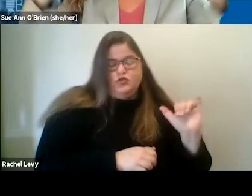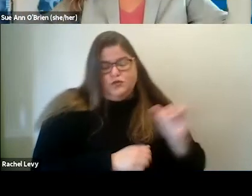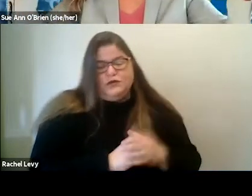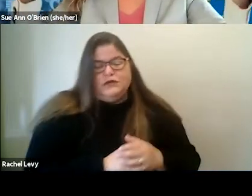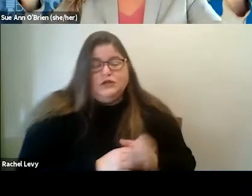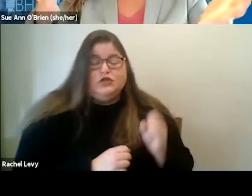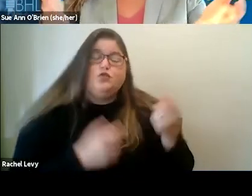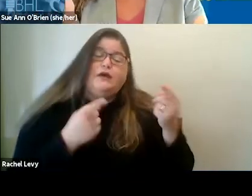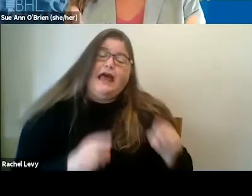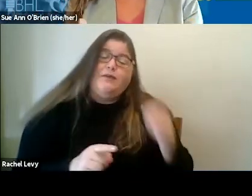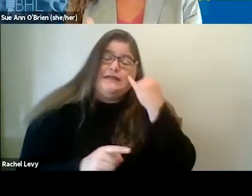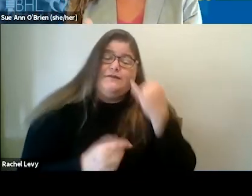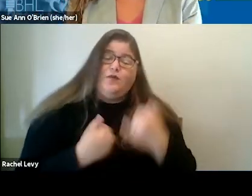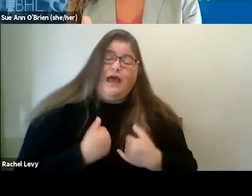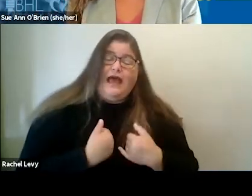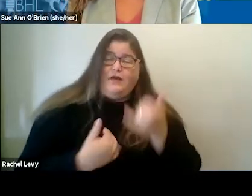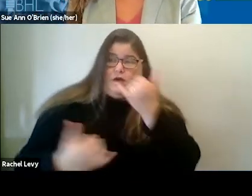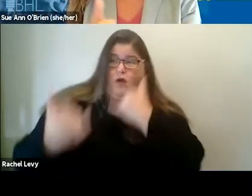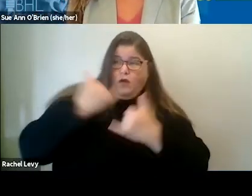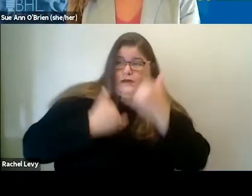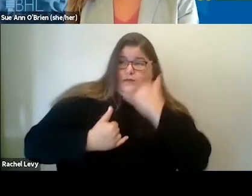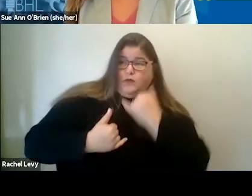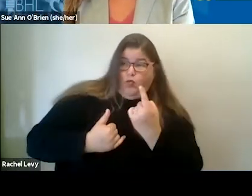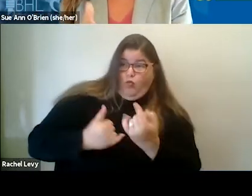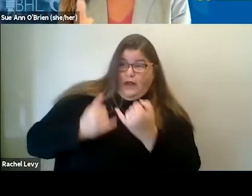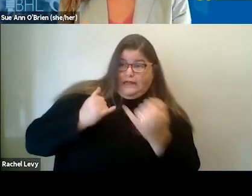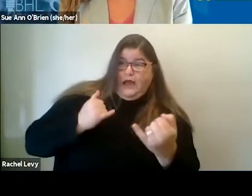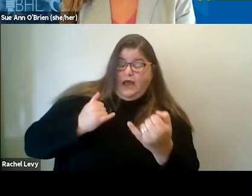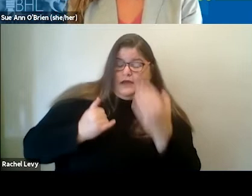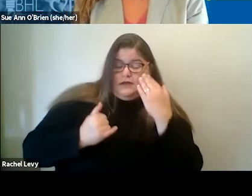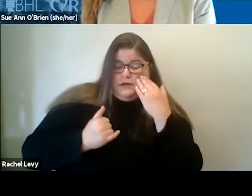happens when you have calls coming into one line, which, as you heard